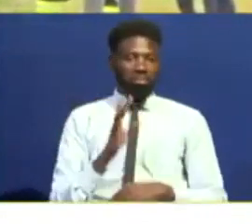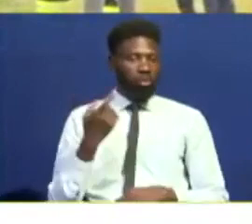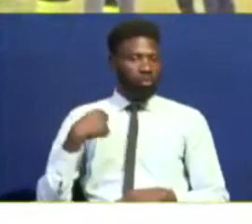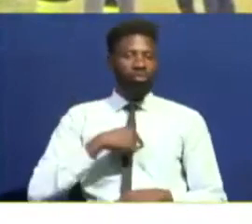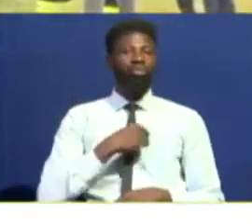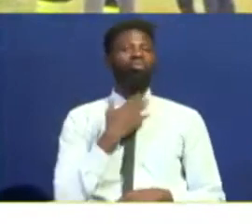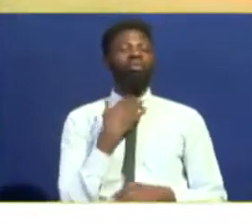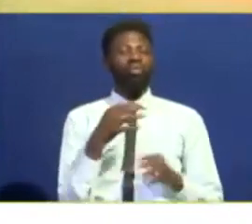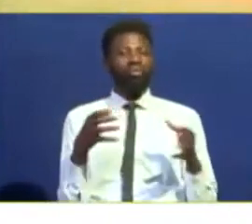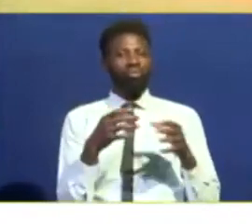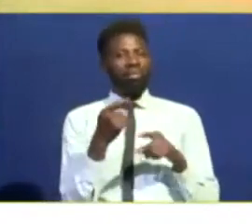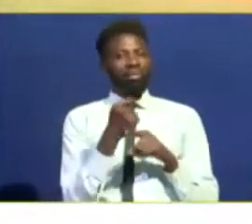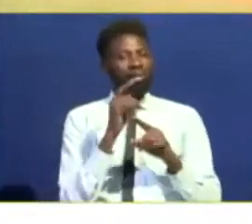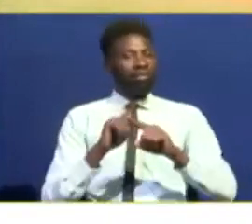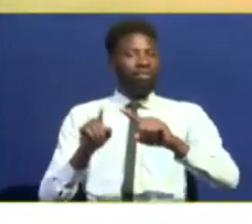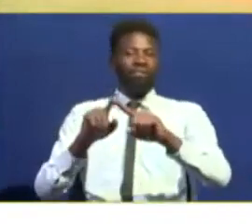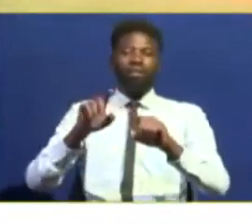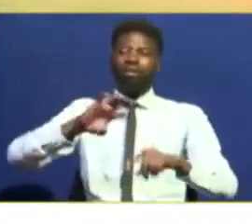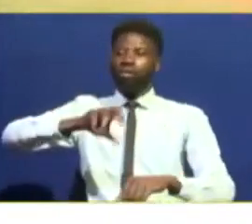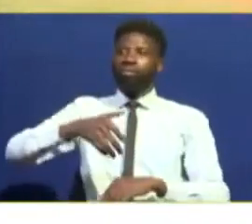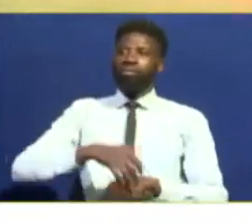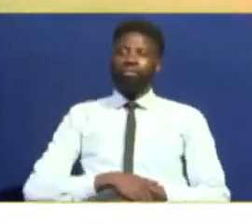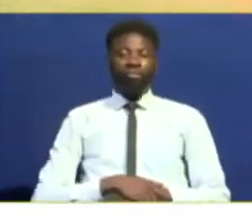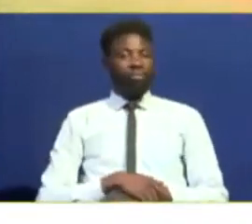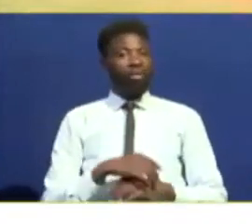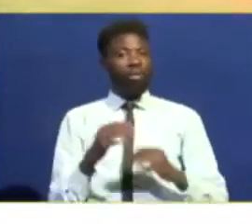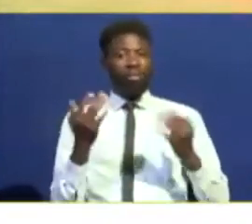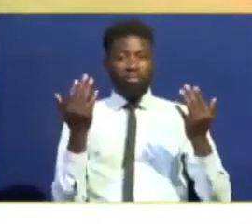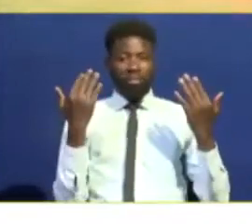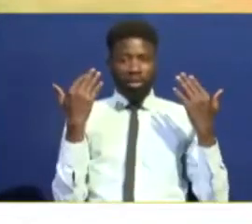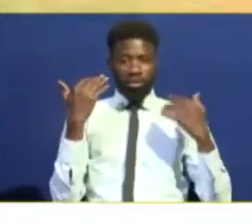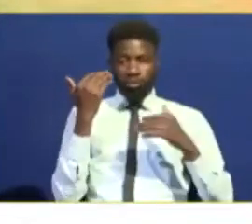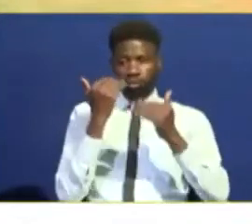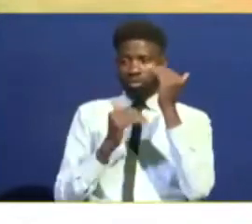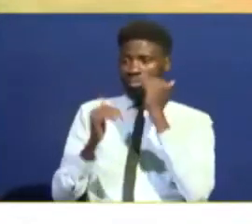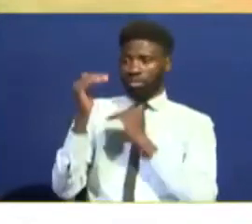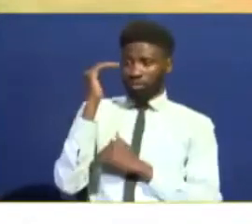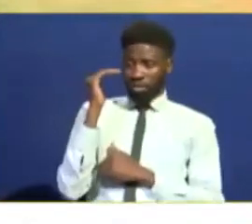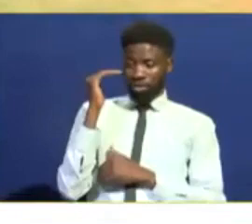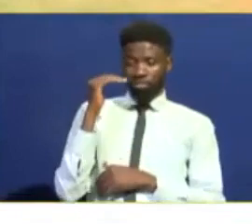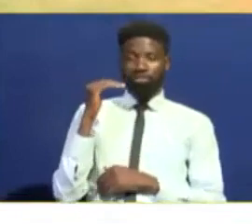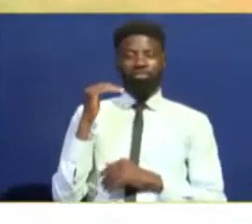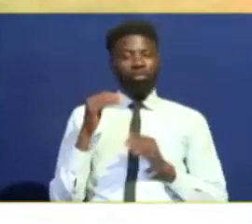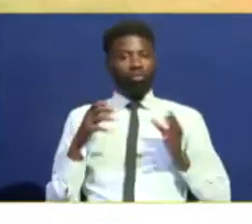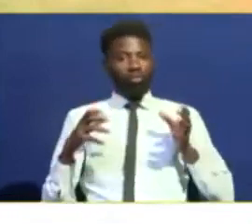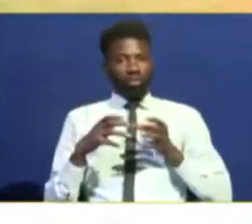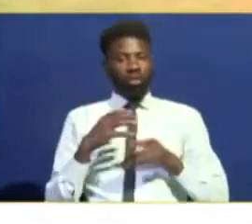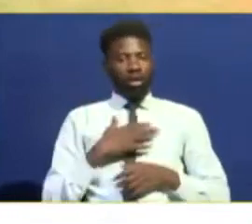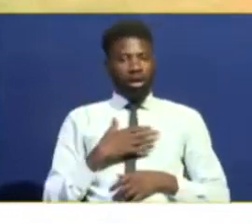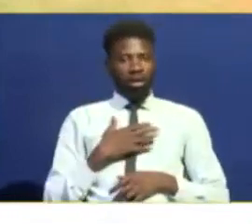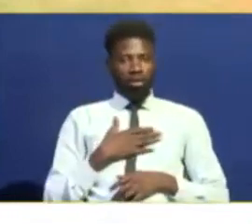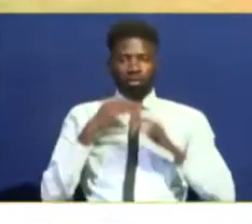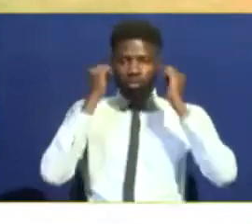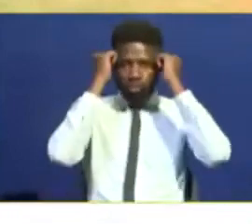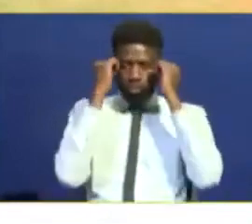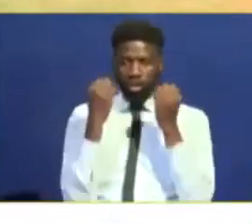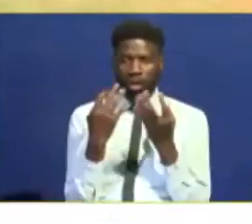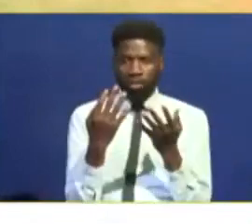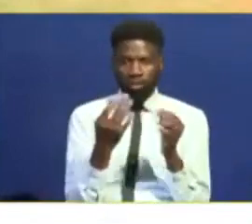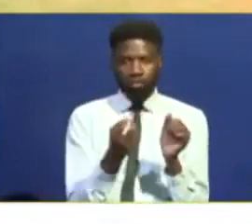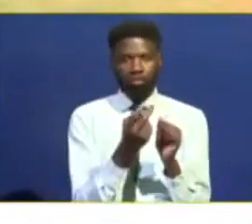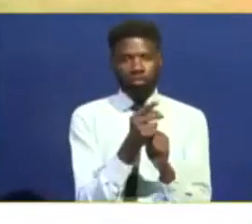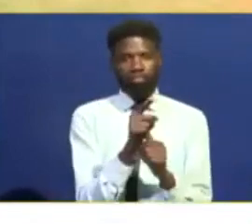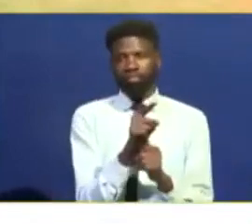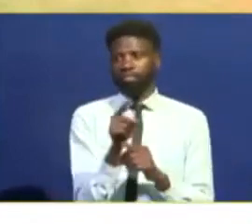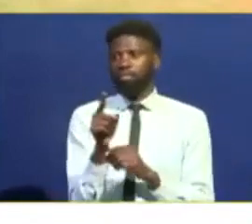trainers from different counties. From Meru University, where we come from, we have a student population of 12 to